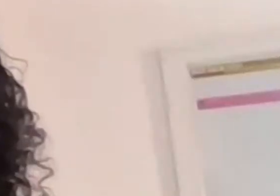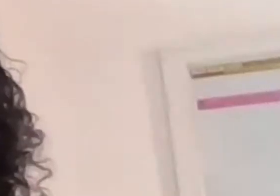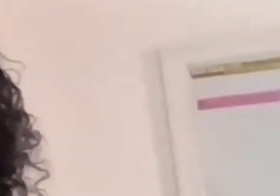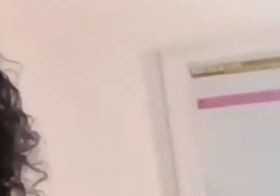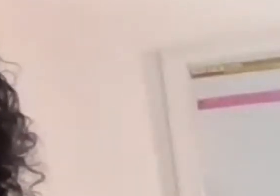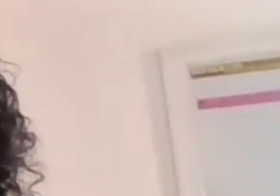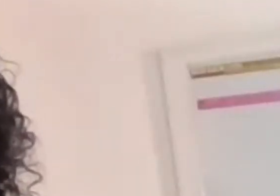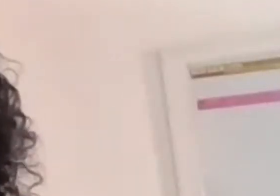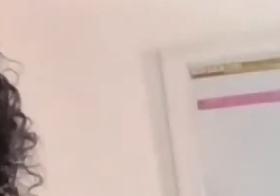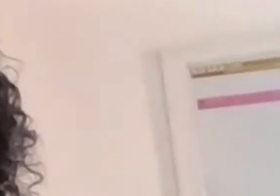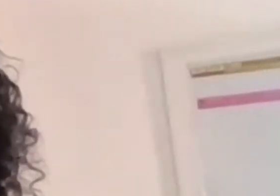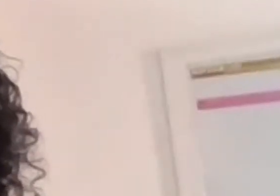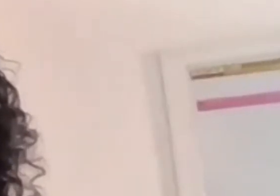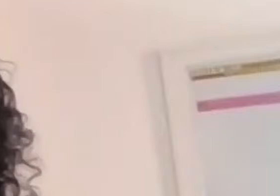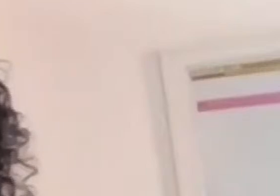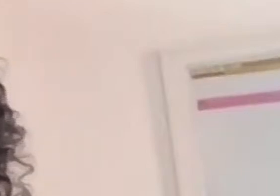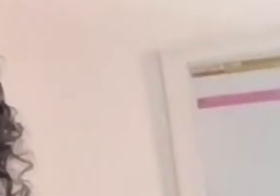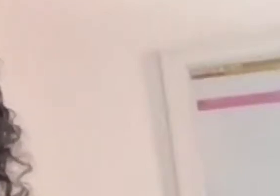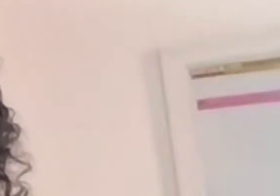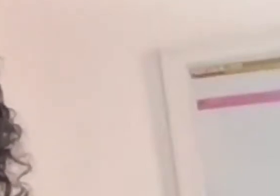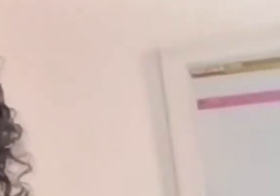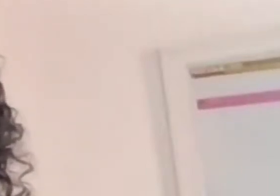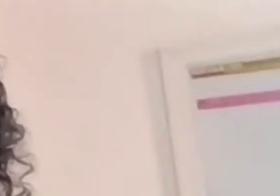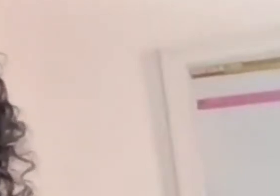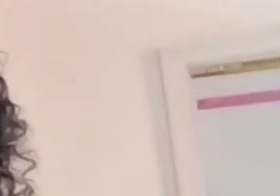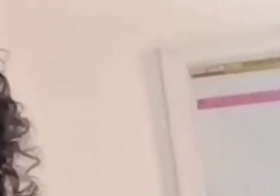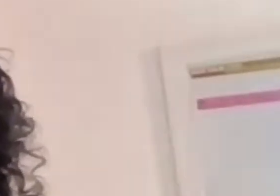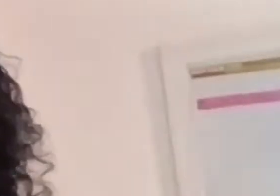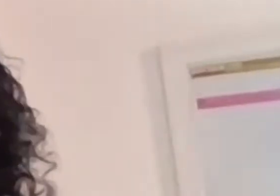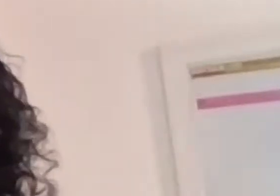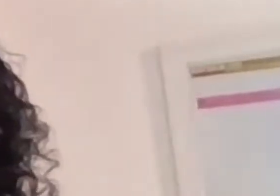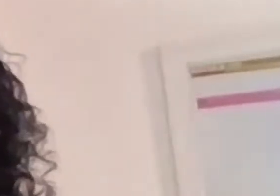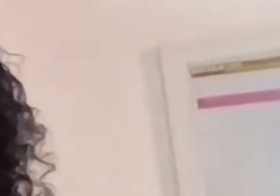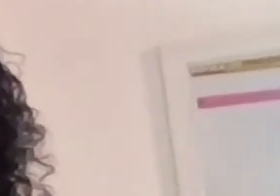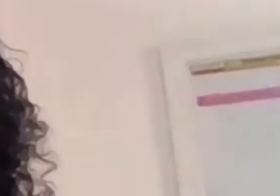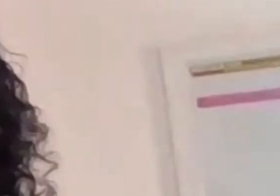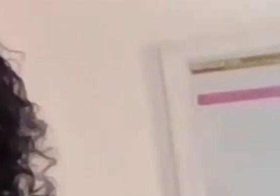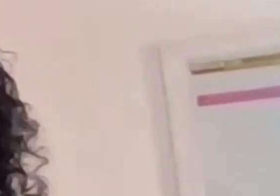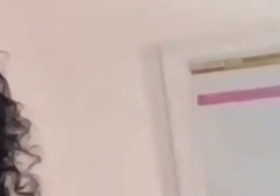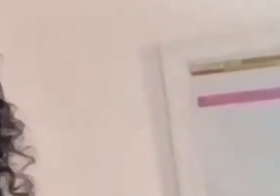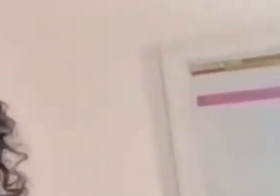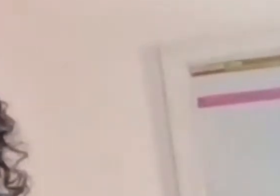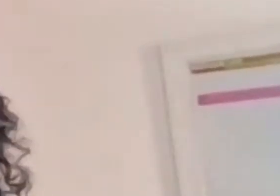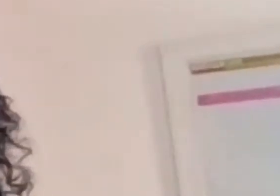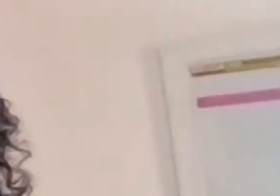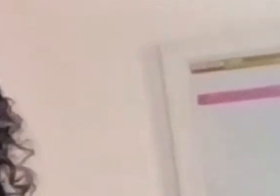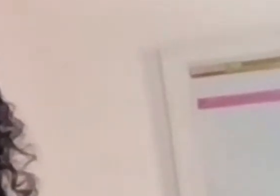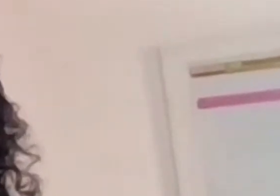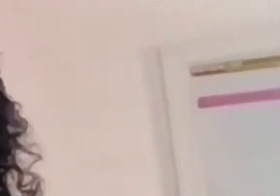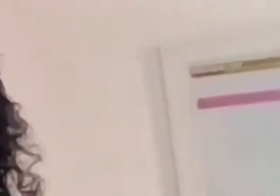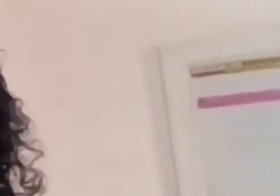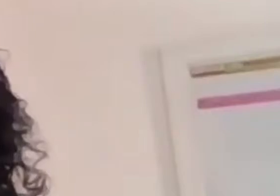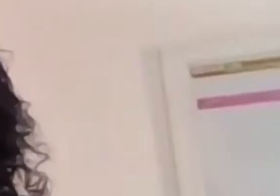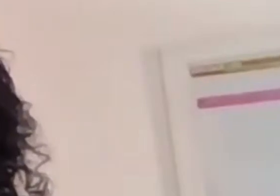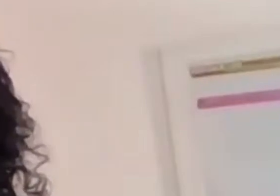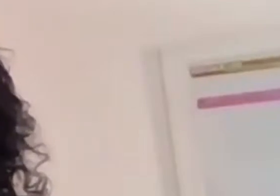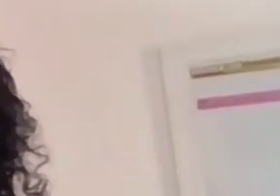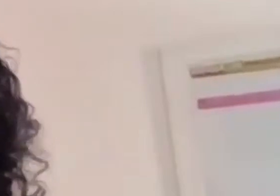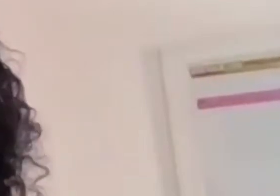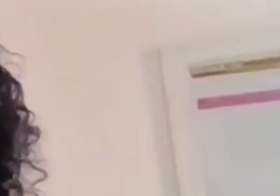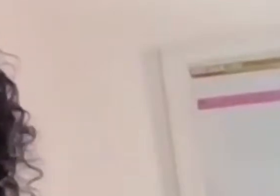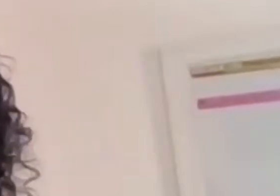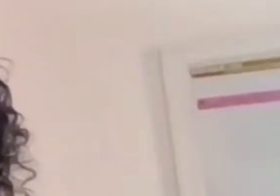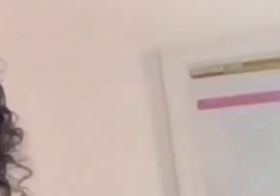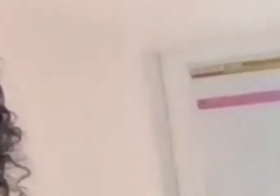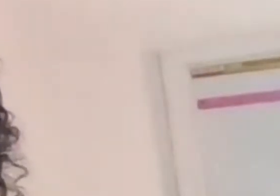I'll take the last part first and then hand over to Arthur. Thanks, Nat. Yeah. So the